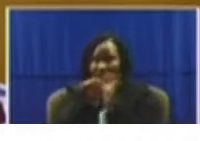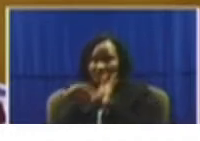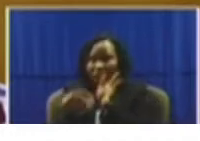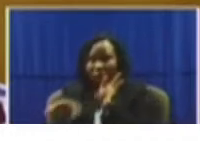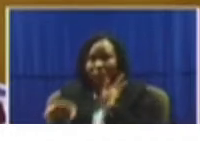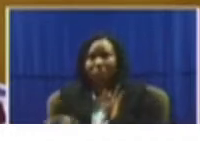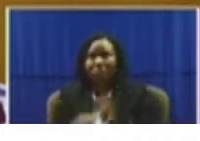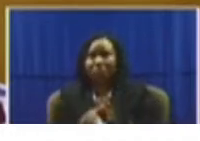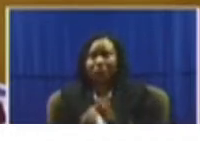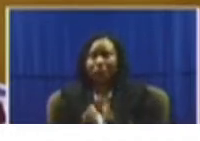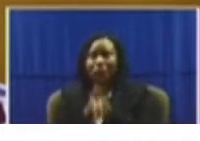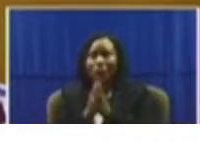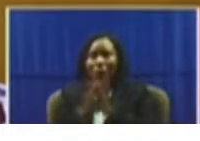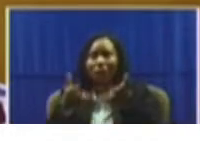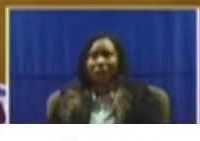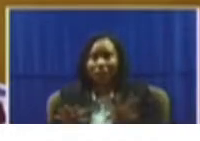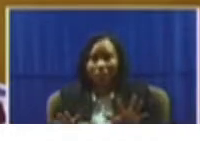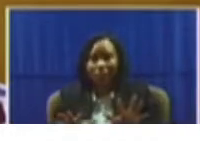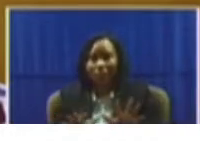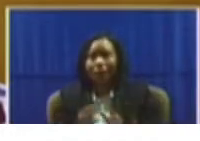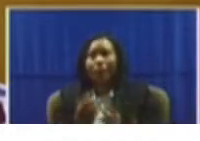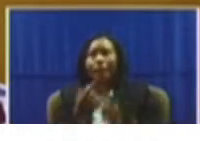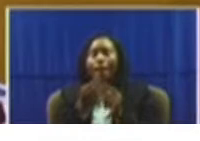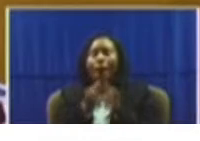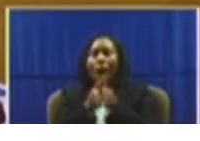proposed by the member,